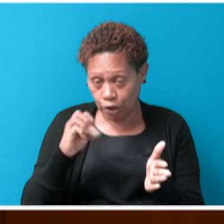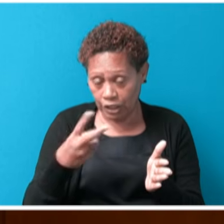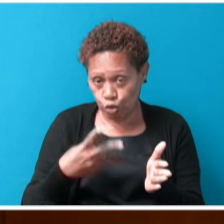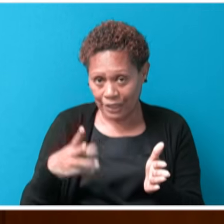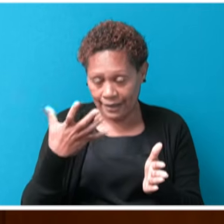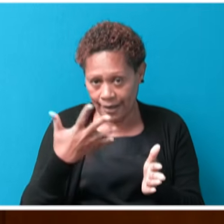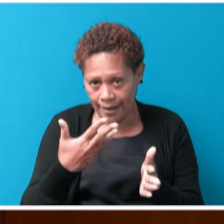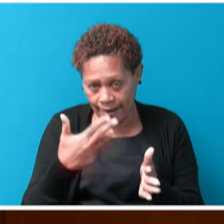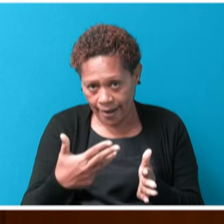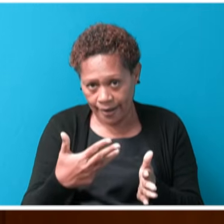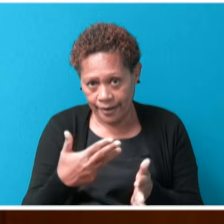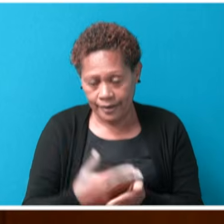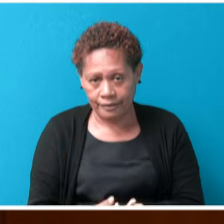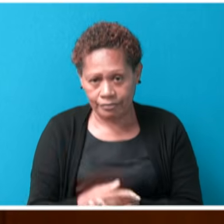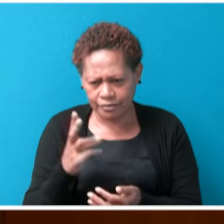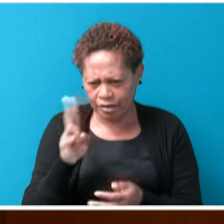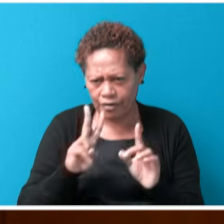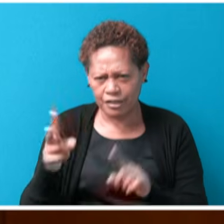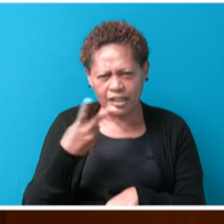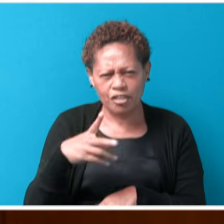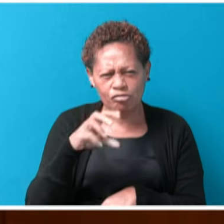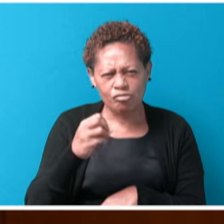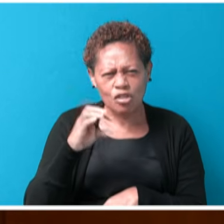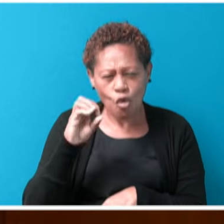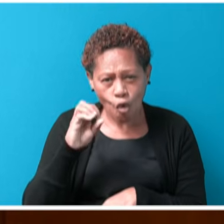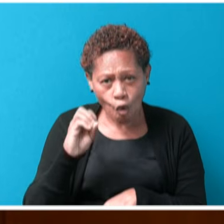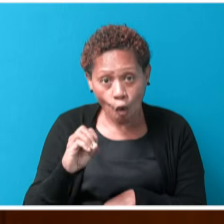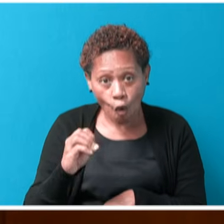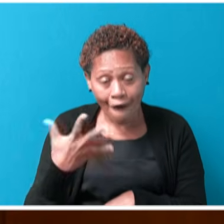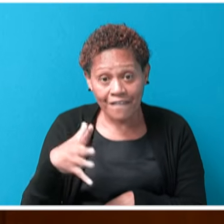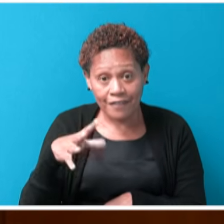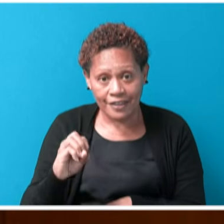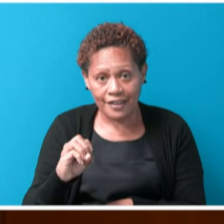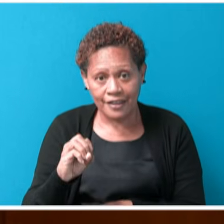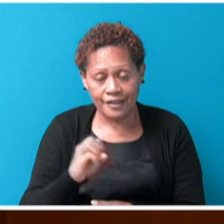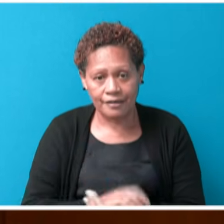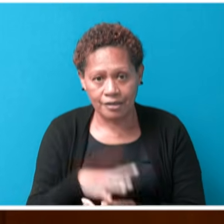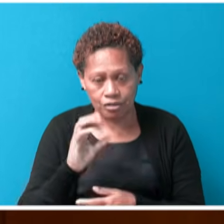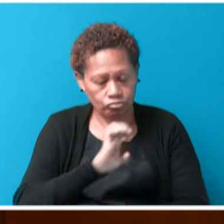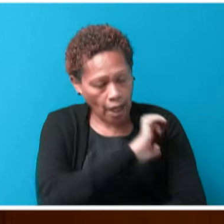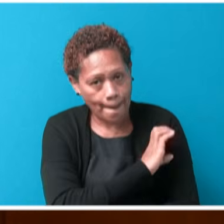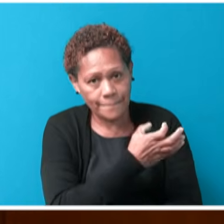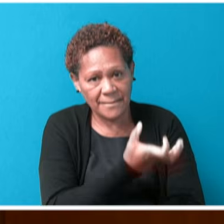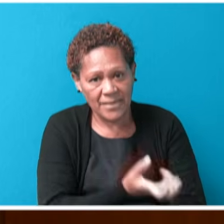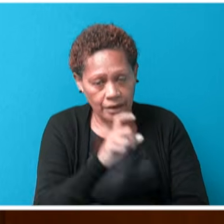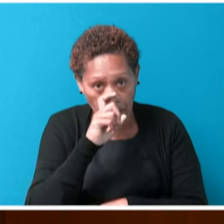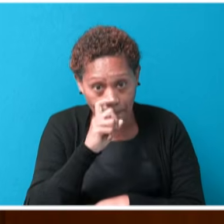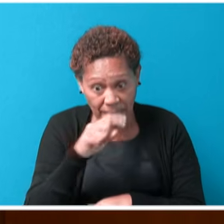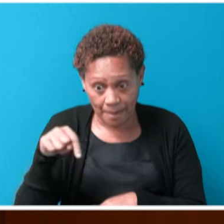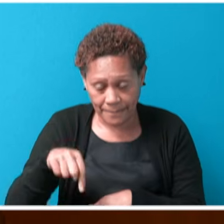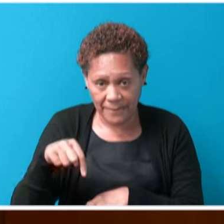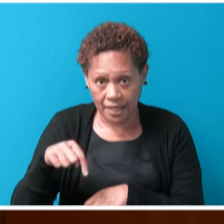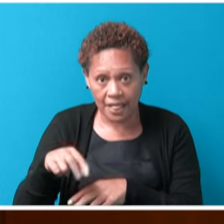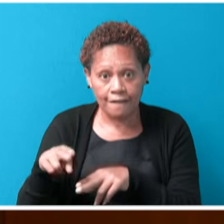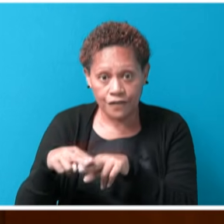to Vision 2050, and guided by the theme, Empowering the People of Fiji